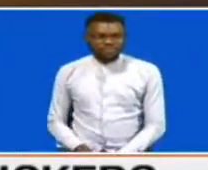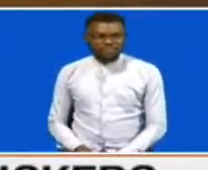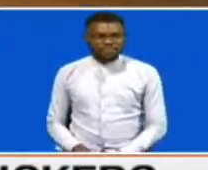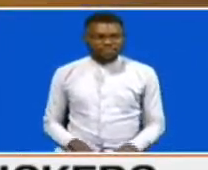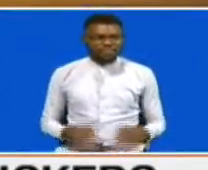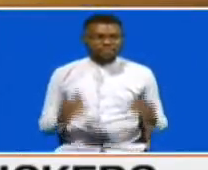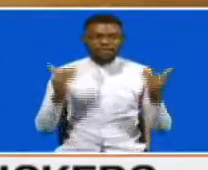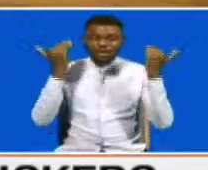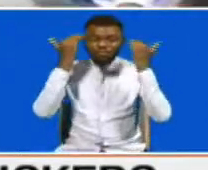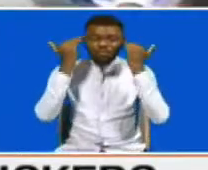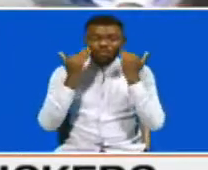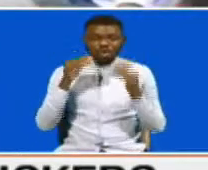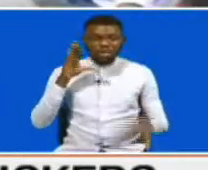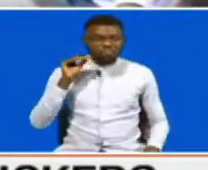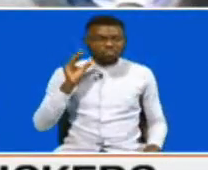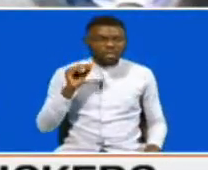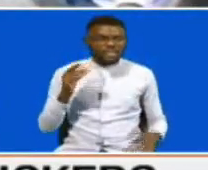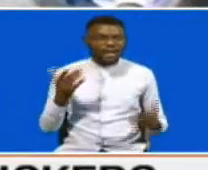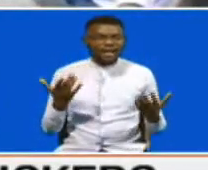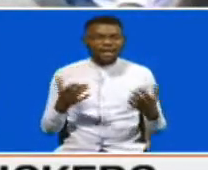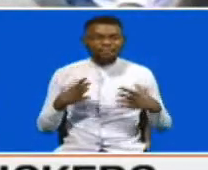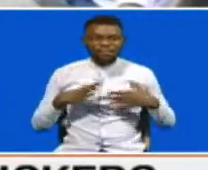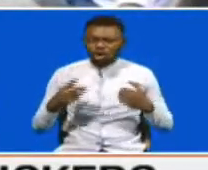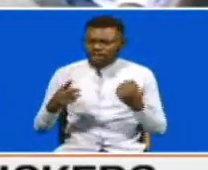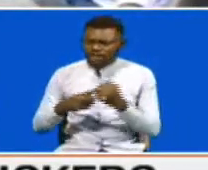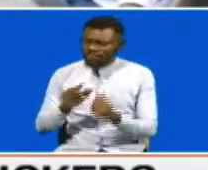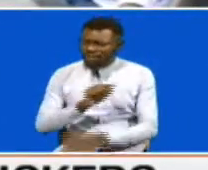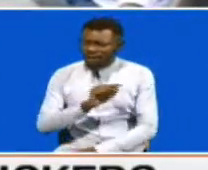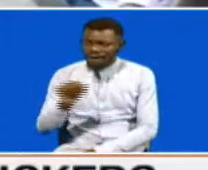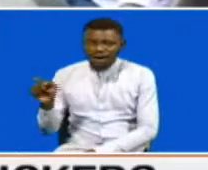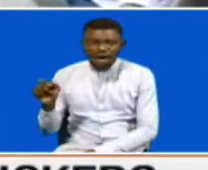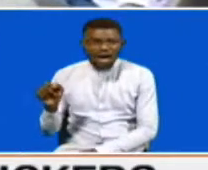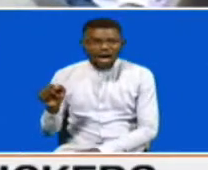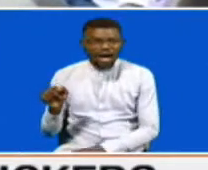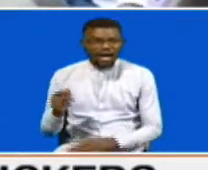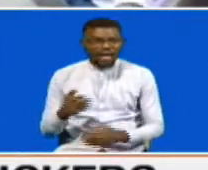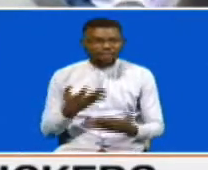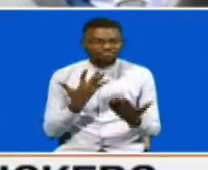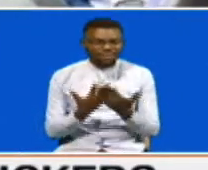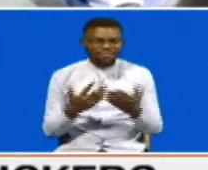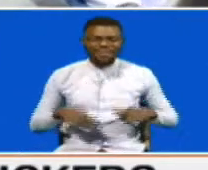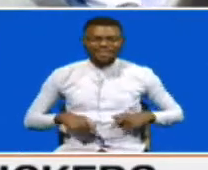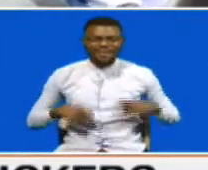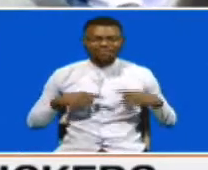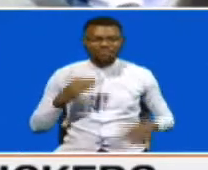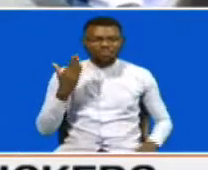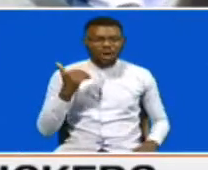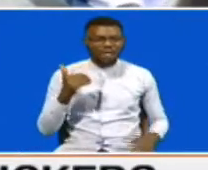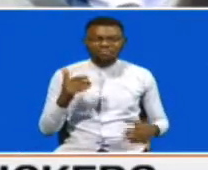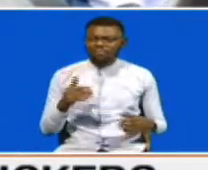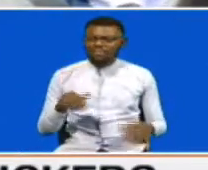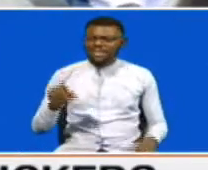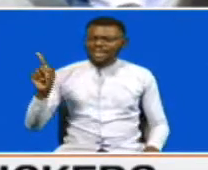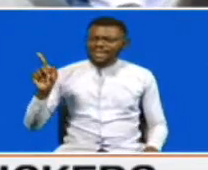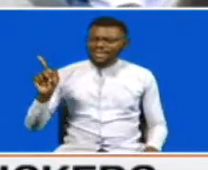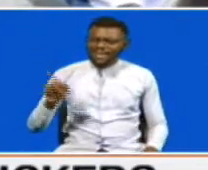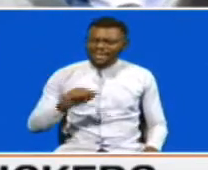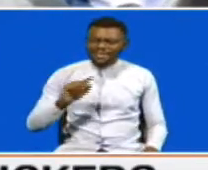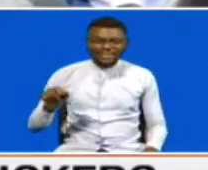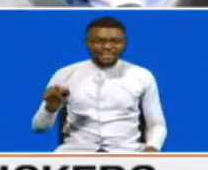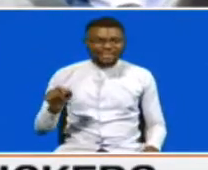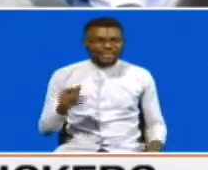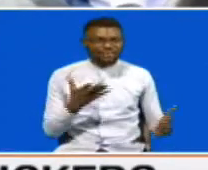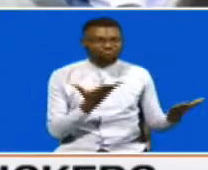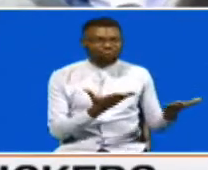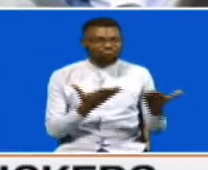A Mombasa court sealed the fate of seven foreigners, handing them life sentence after they were found guilty of